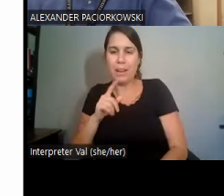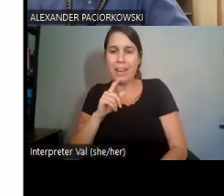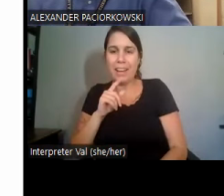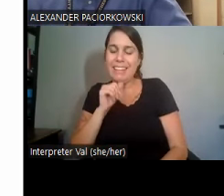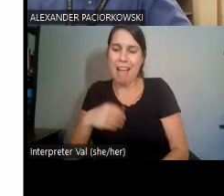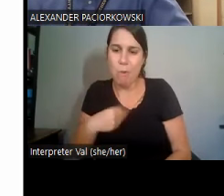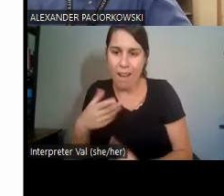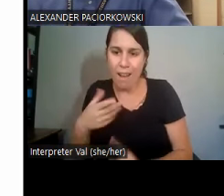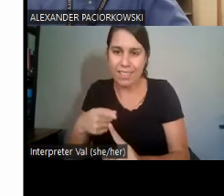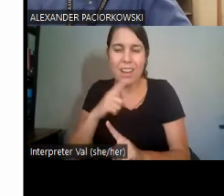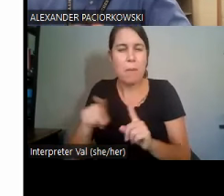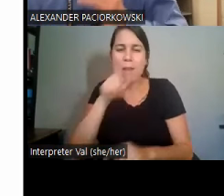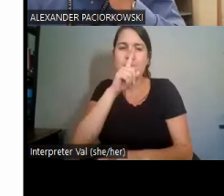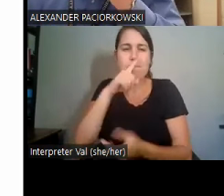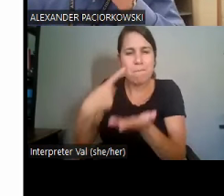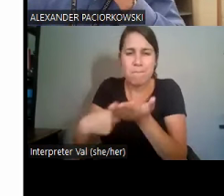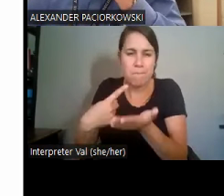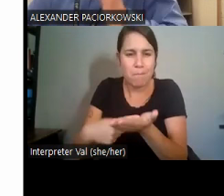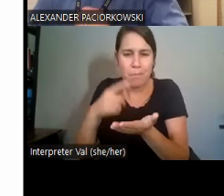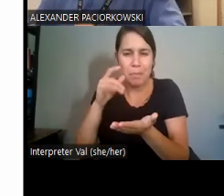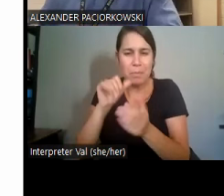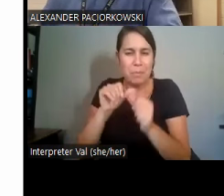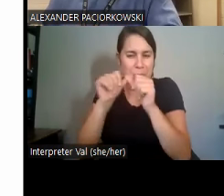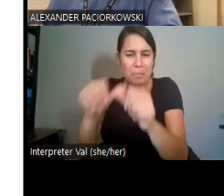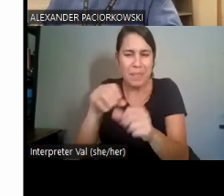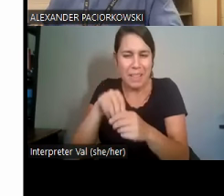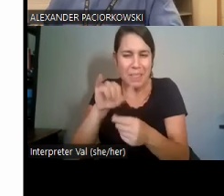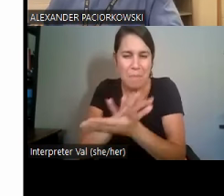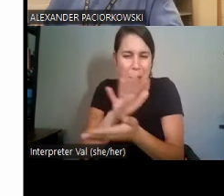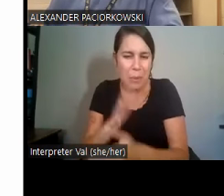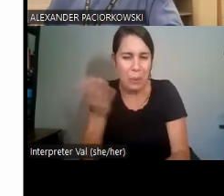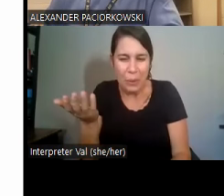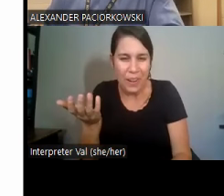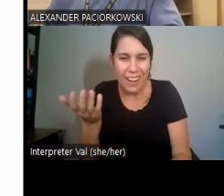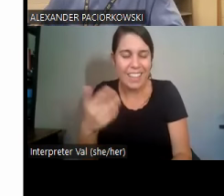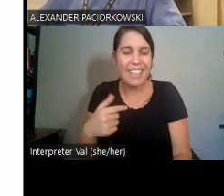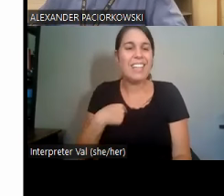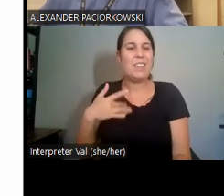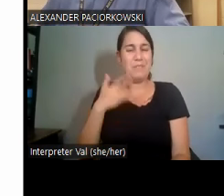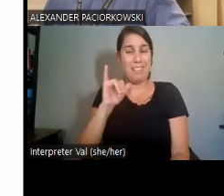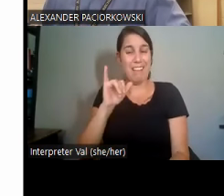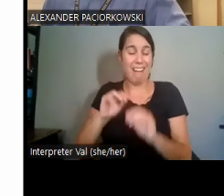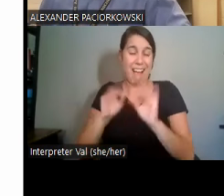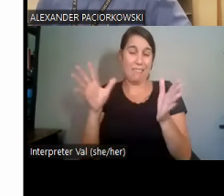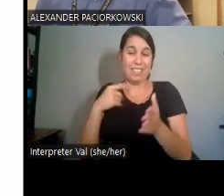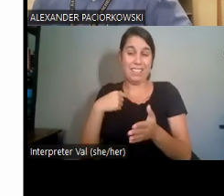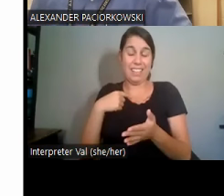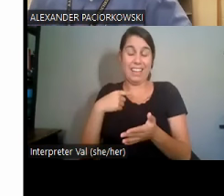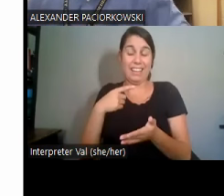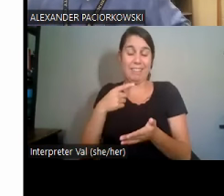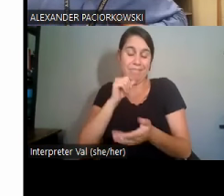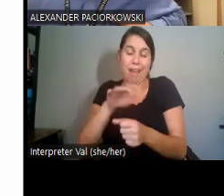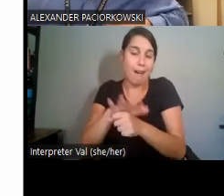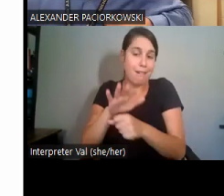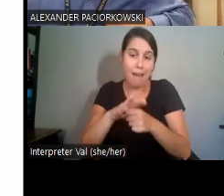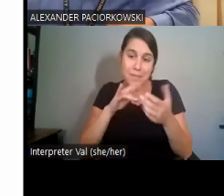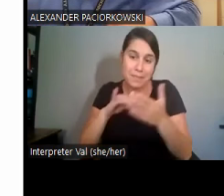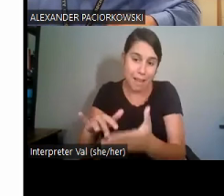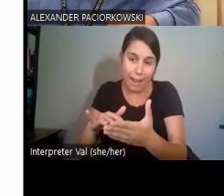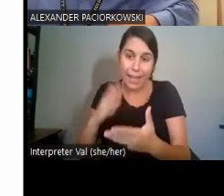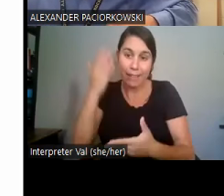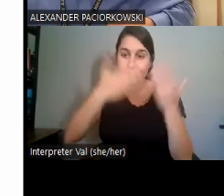in the discussion in this rather recent paper. So we think this is an under-analyzed, under-studied aspect to